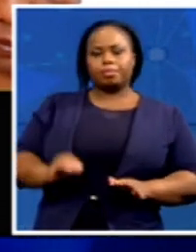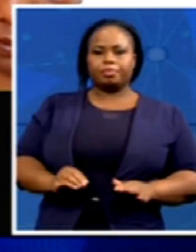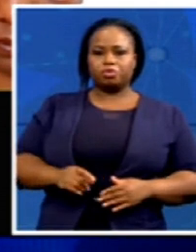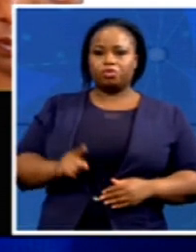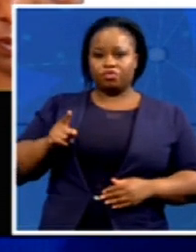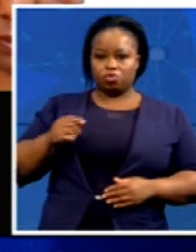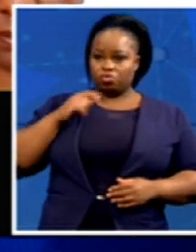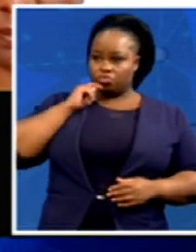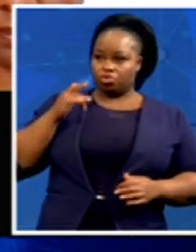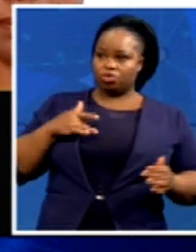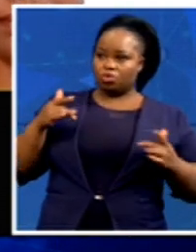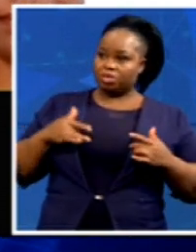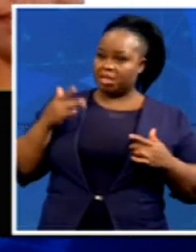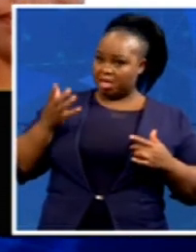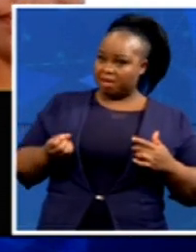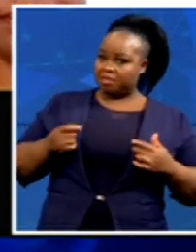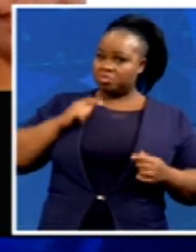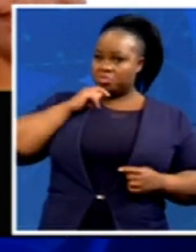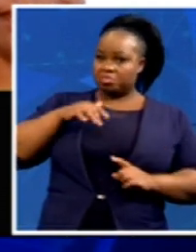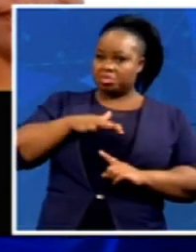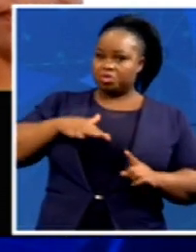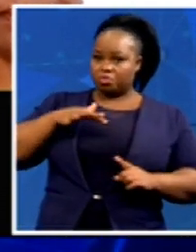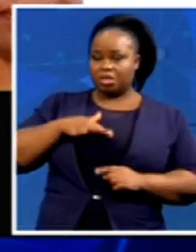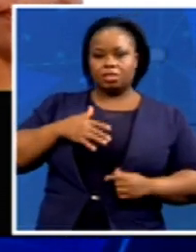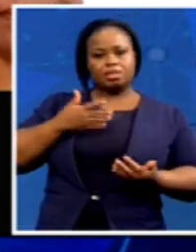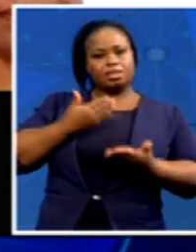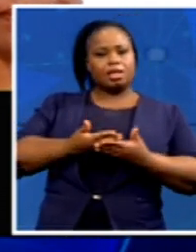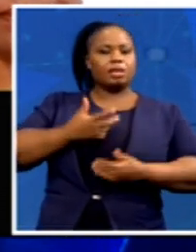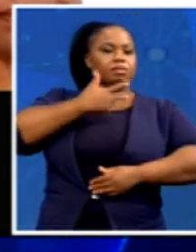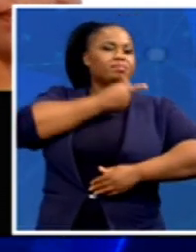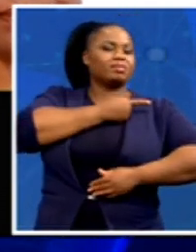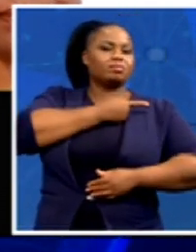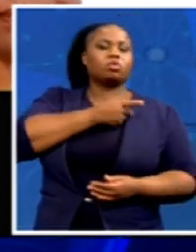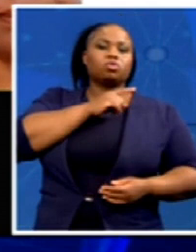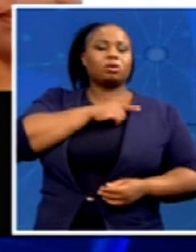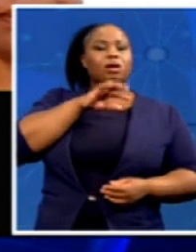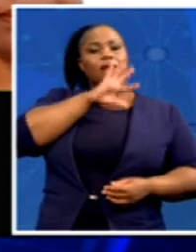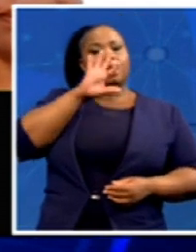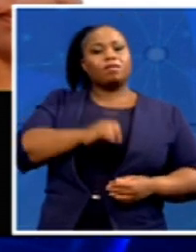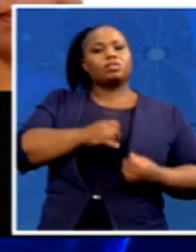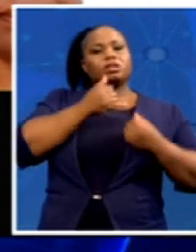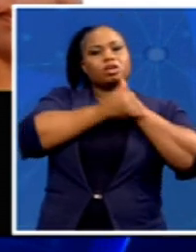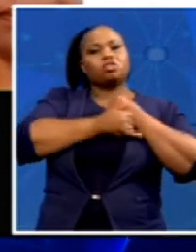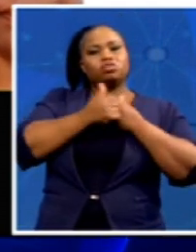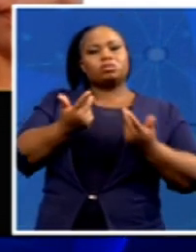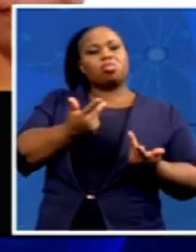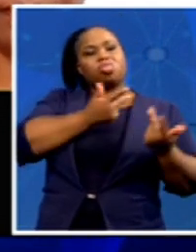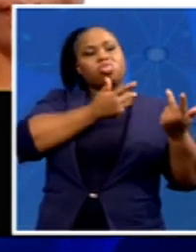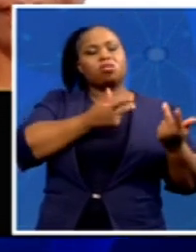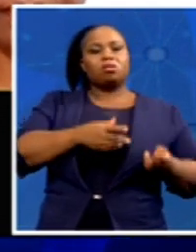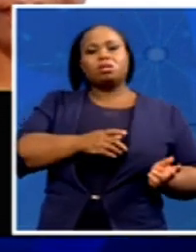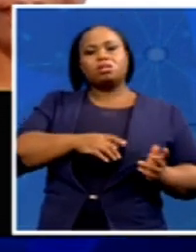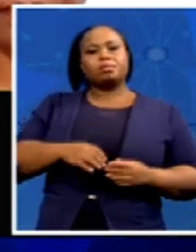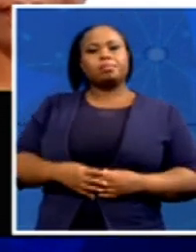situation similar to the vaccines where African countries are being left behind. Thank you. No, absolutely,